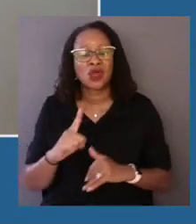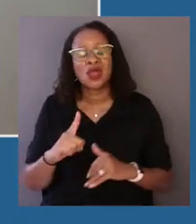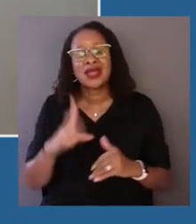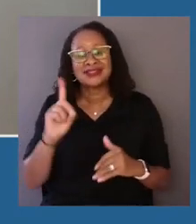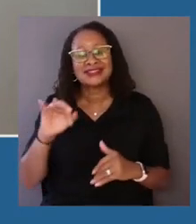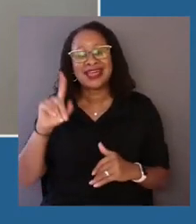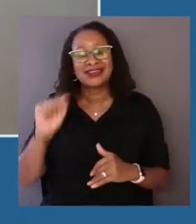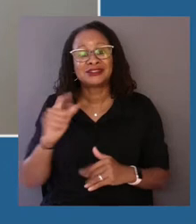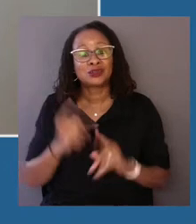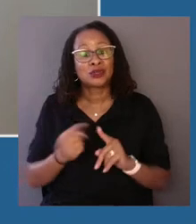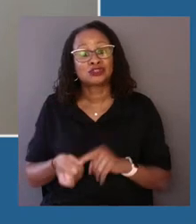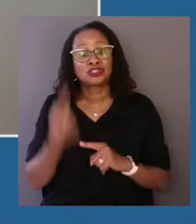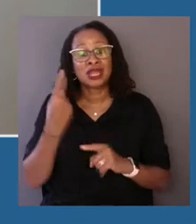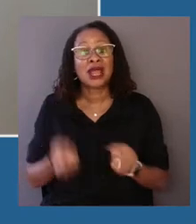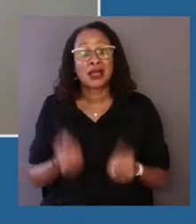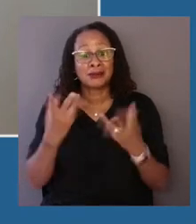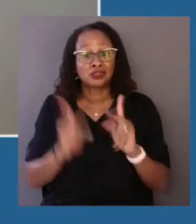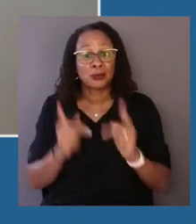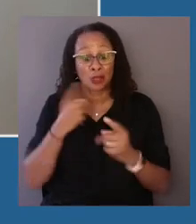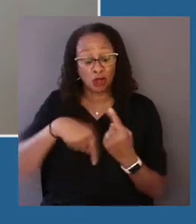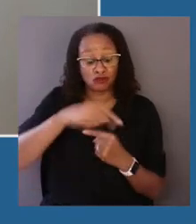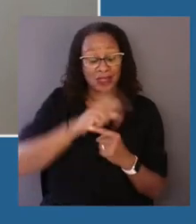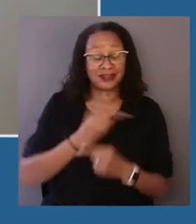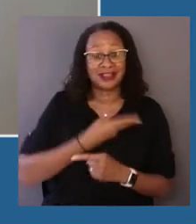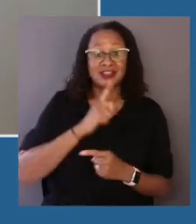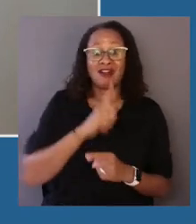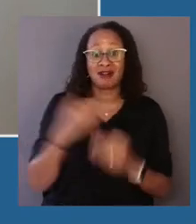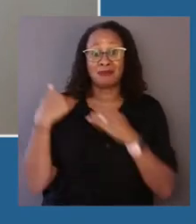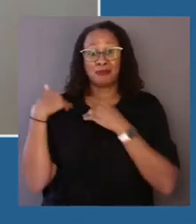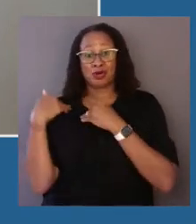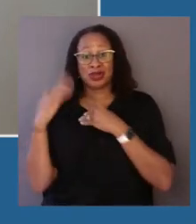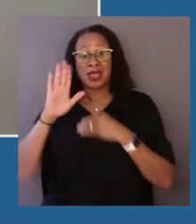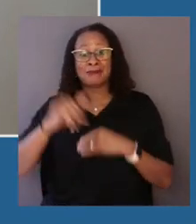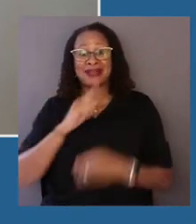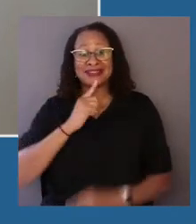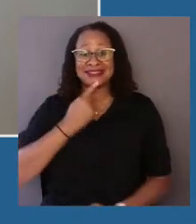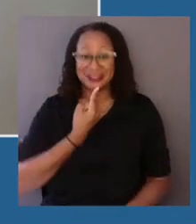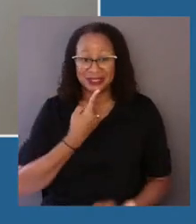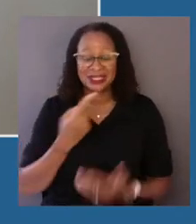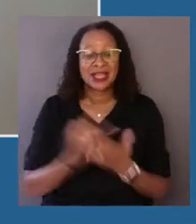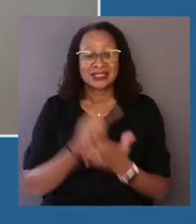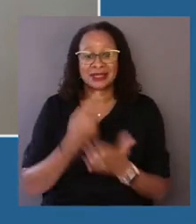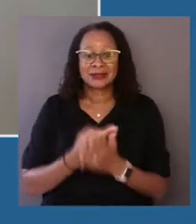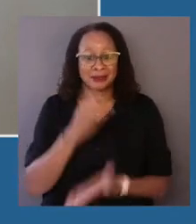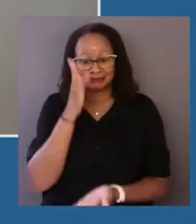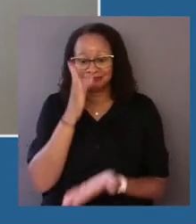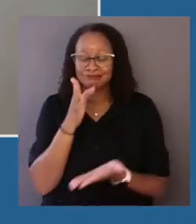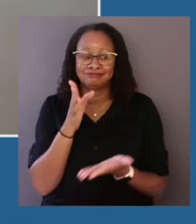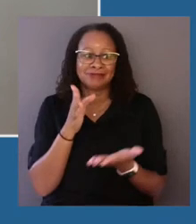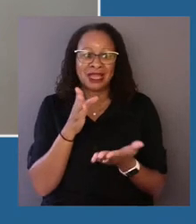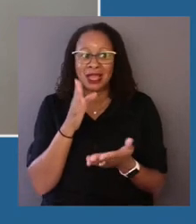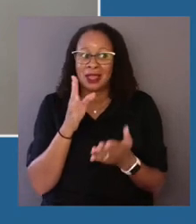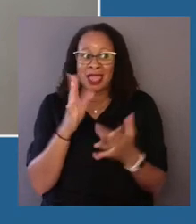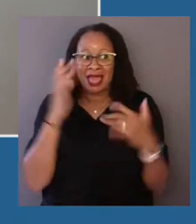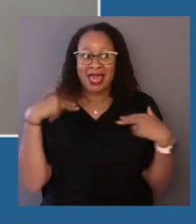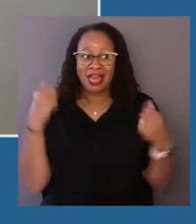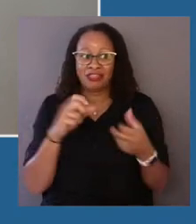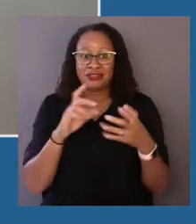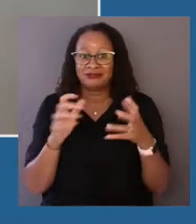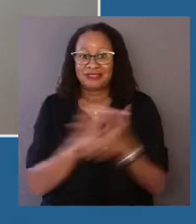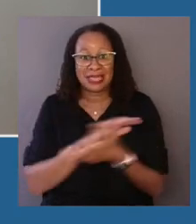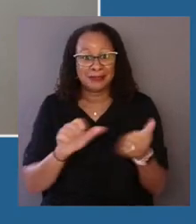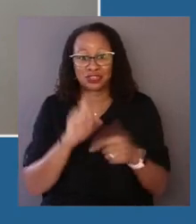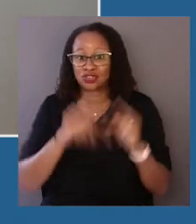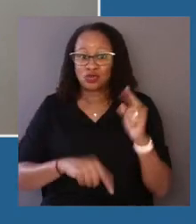much people all around us are being burdened by serious, sometimes irreversible health damage tied to these events that we know